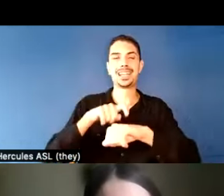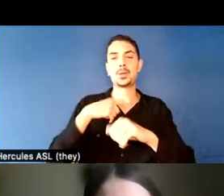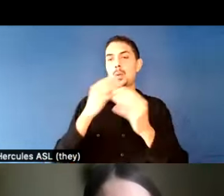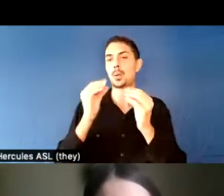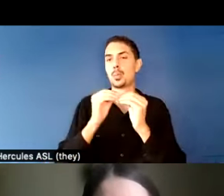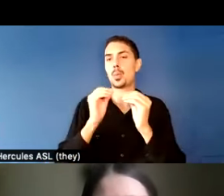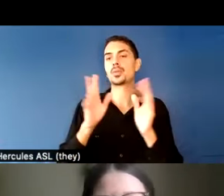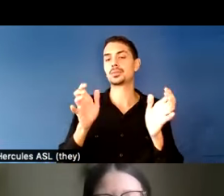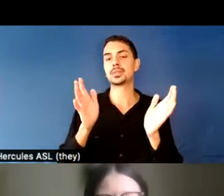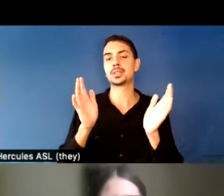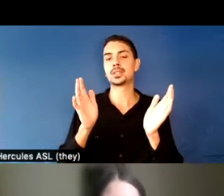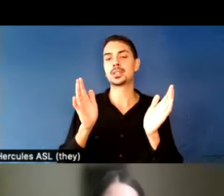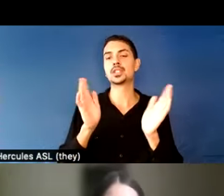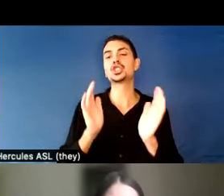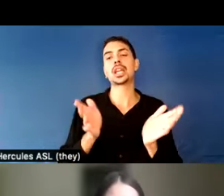chatting in. And so